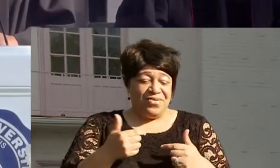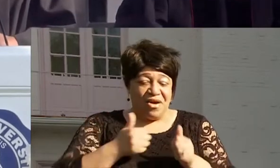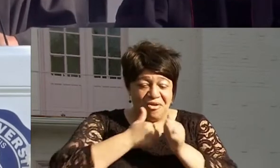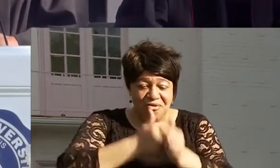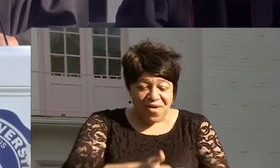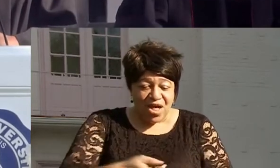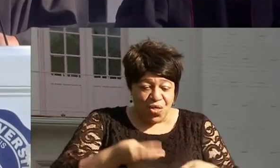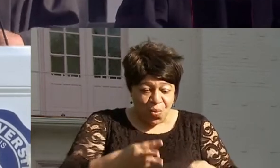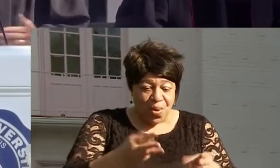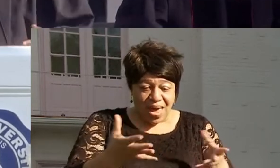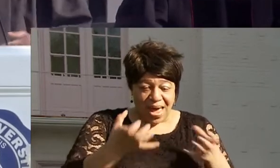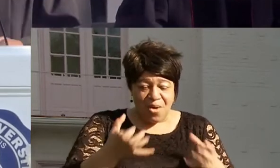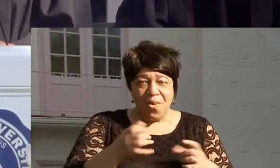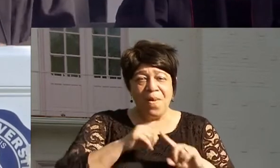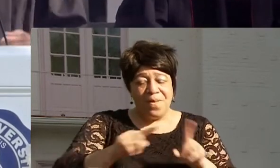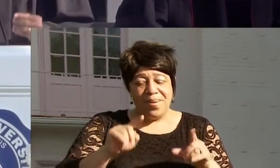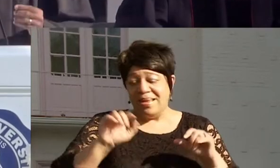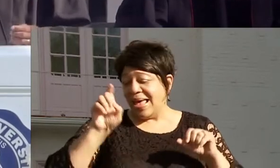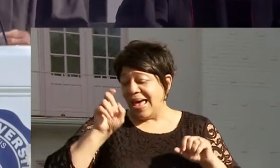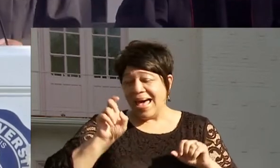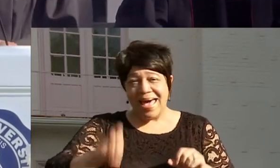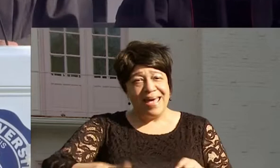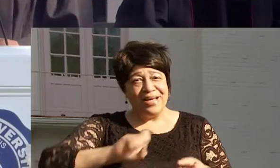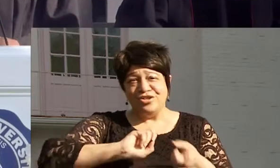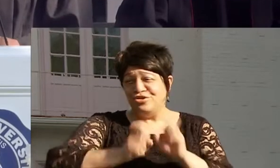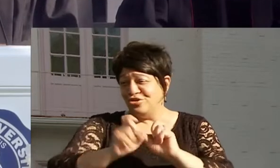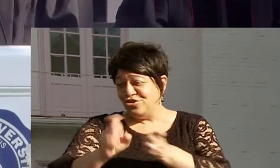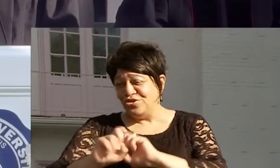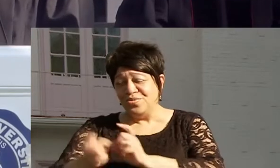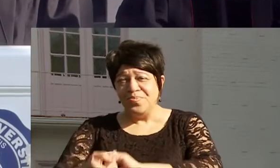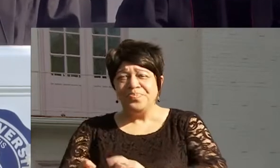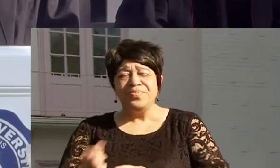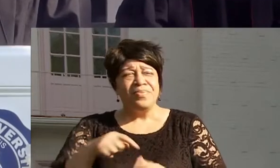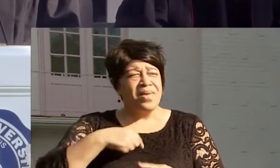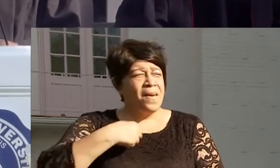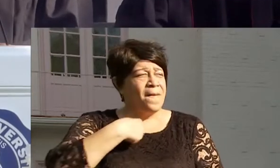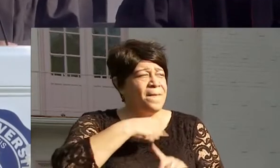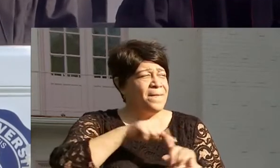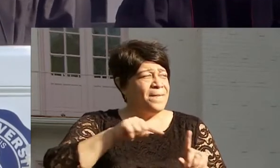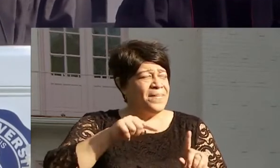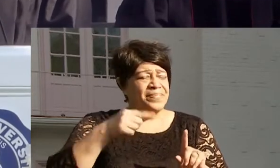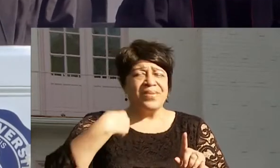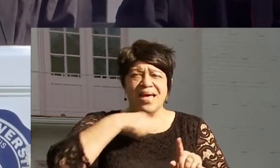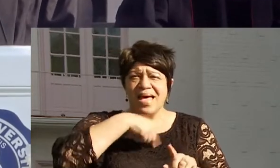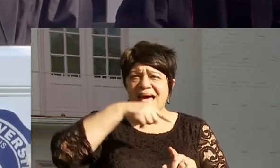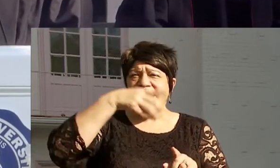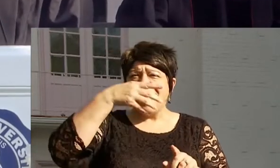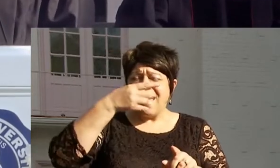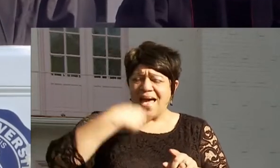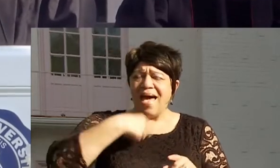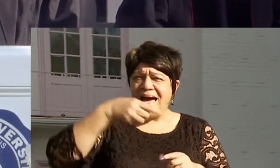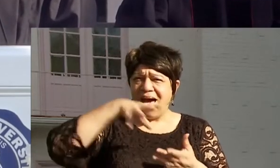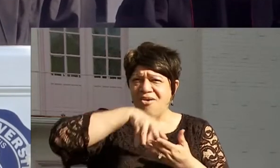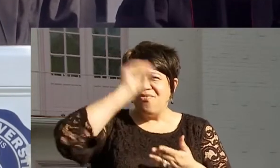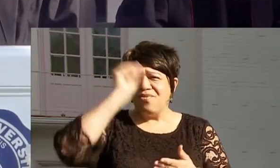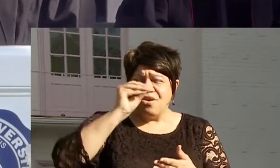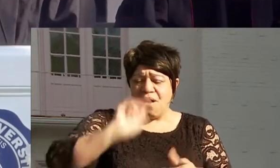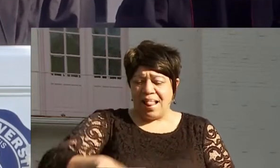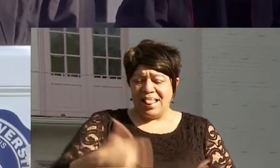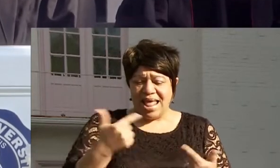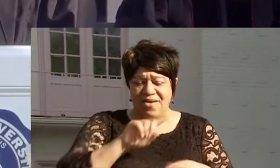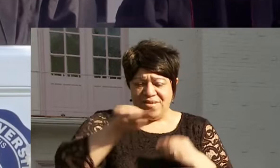the punches and go with the flow, but mostly I've learned that life is more about being present. However, being present